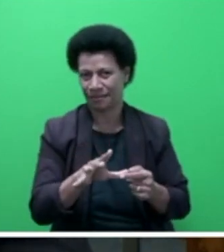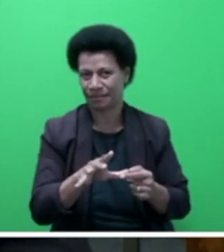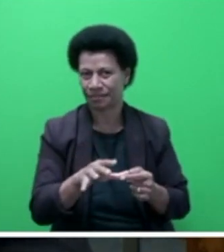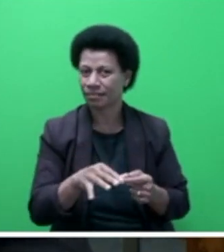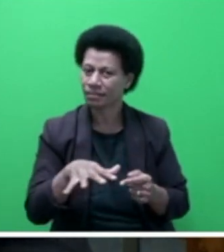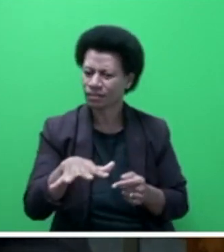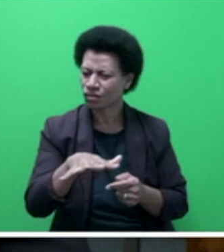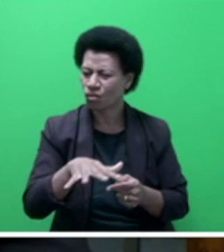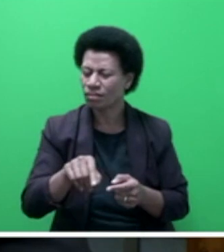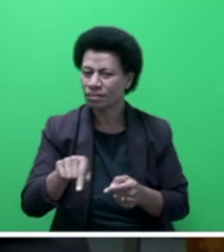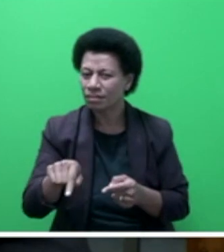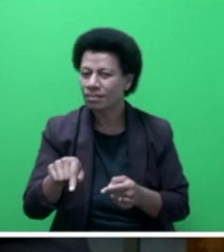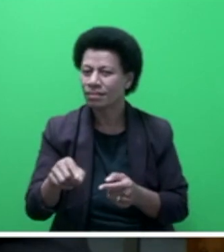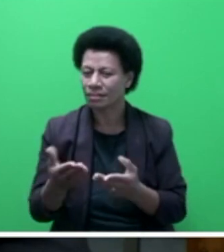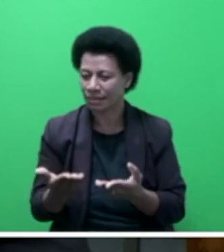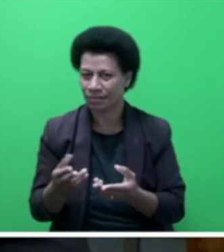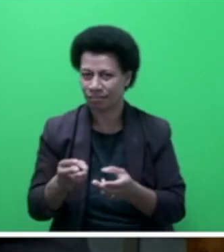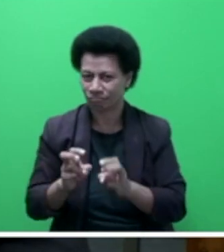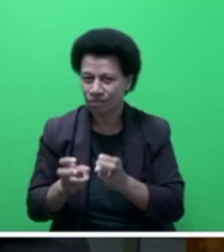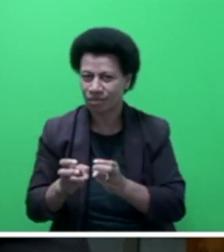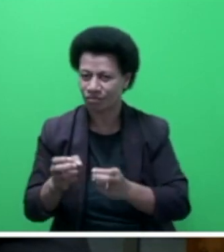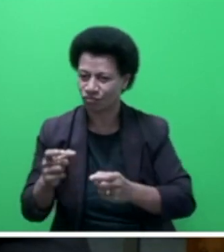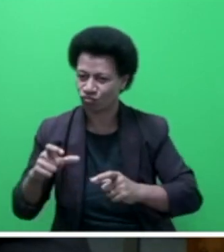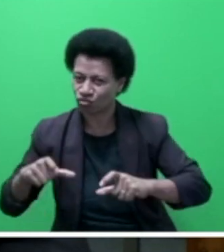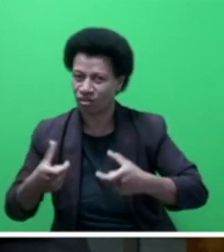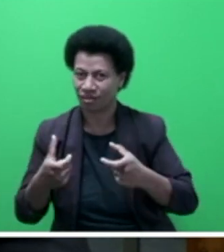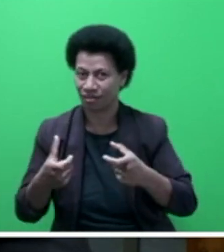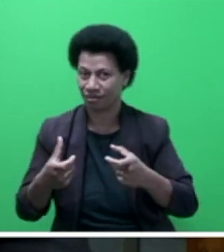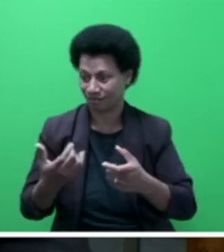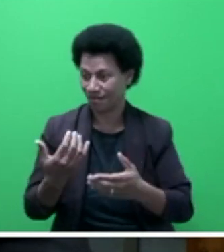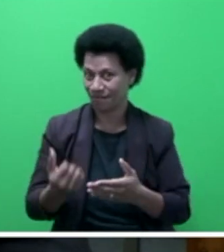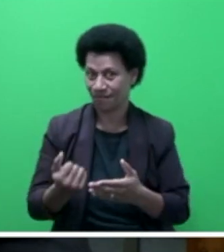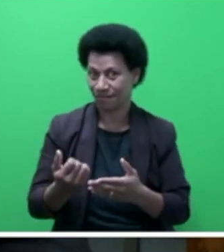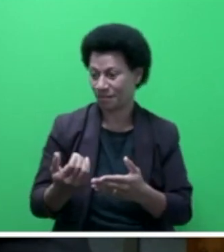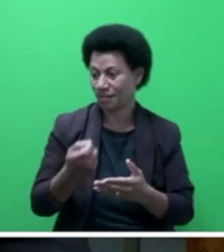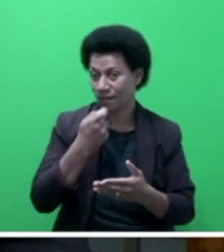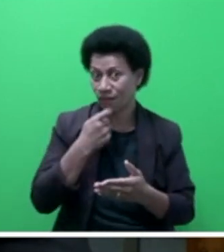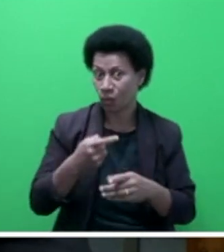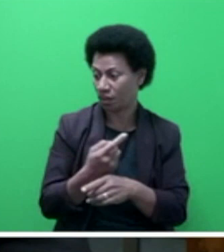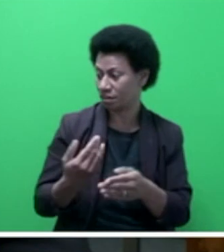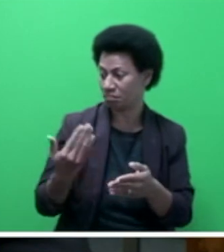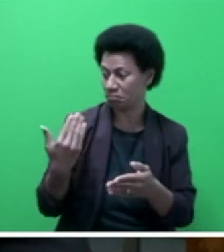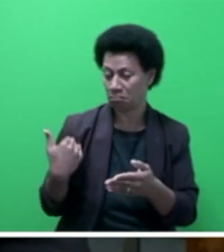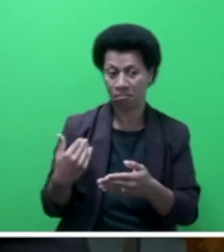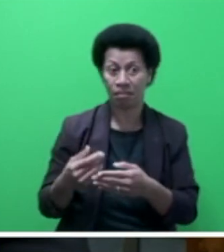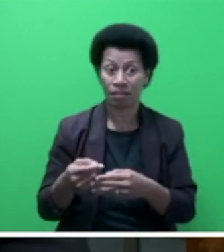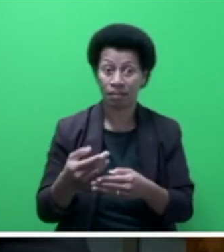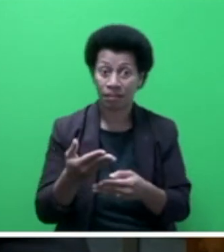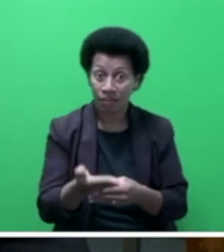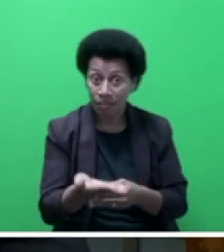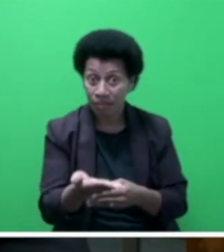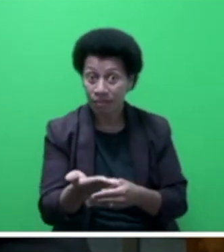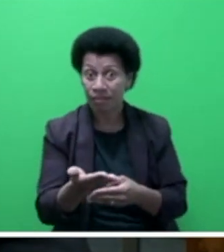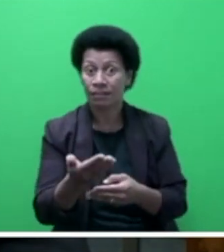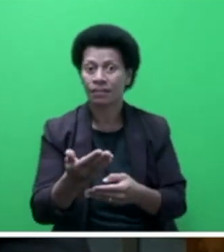social ills that we are faced with at this day and age. A few weeks back, every member on that side of the House was invited to attend